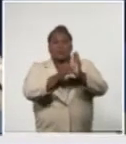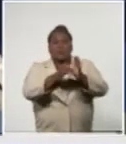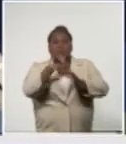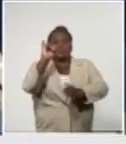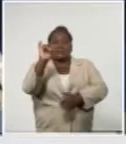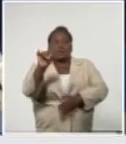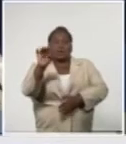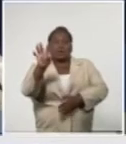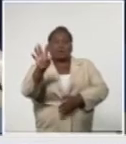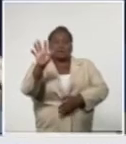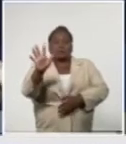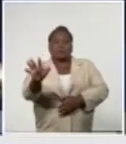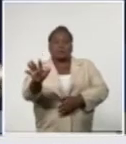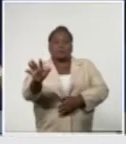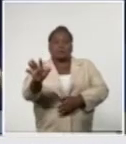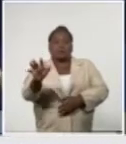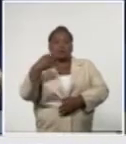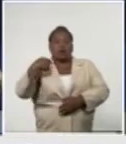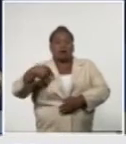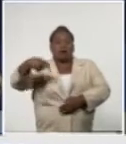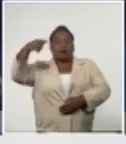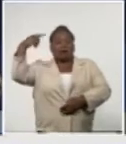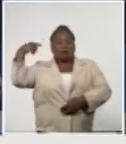52,645. Just yesterday,